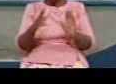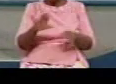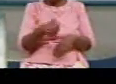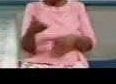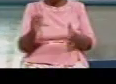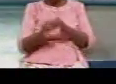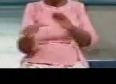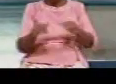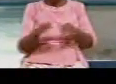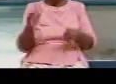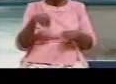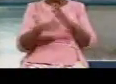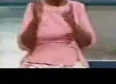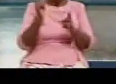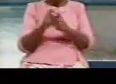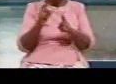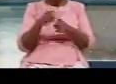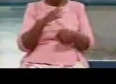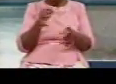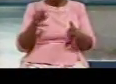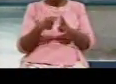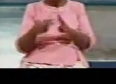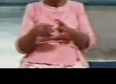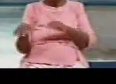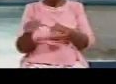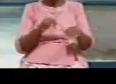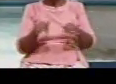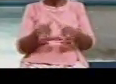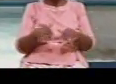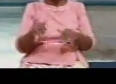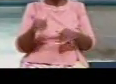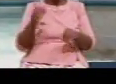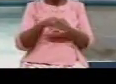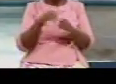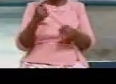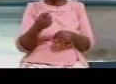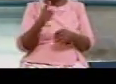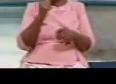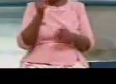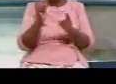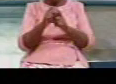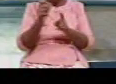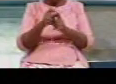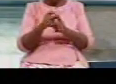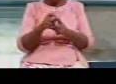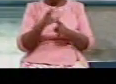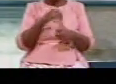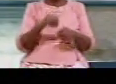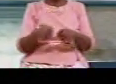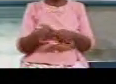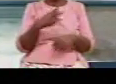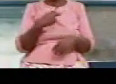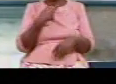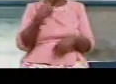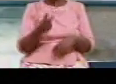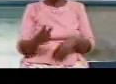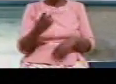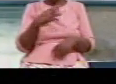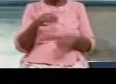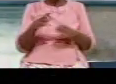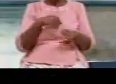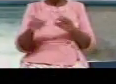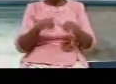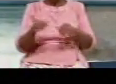in word or in deed, in your utterance or in your action, do all in